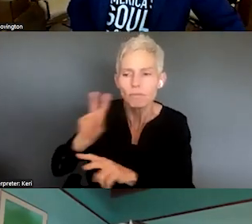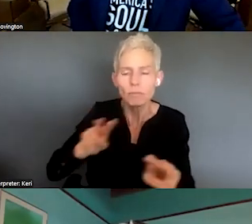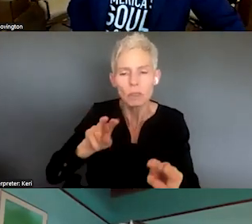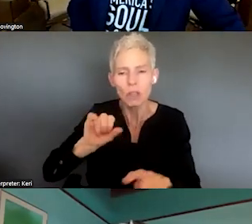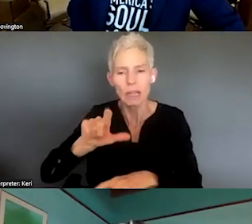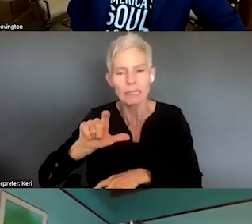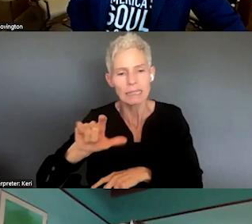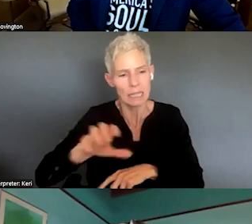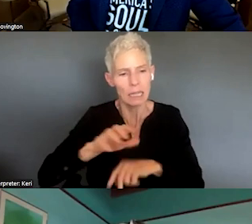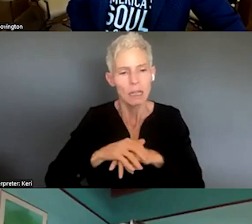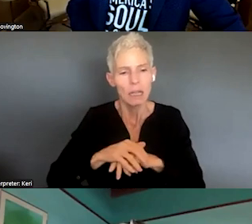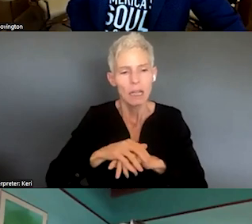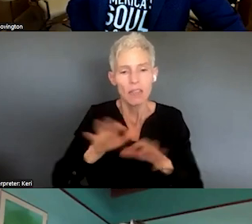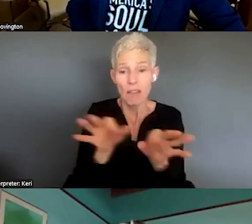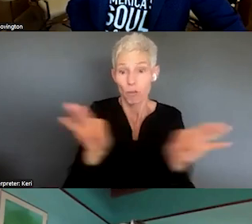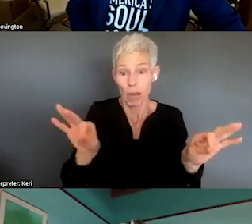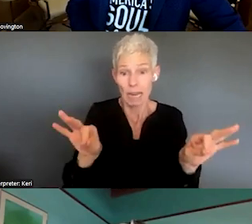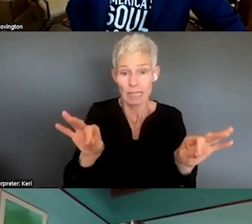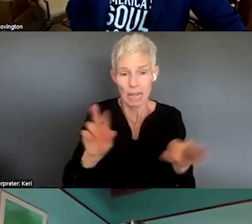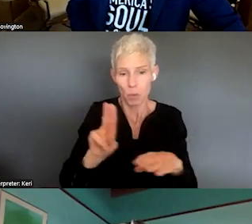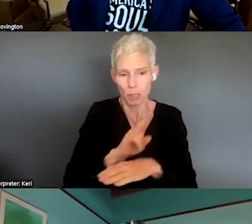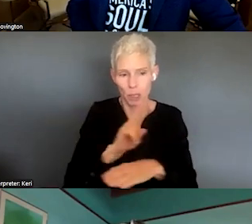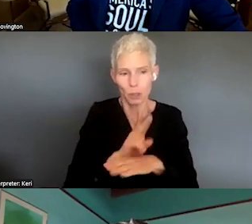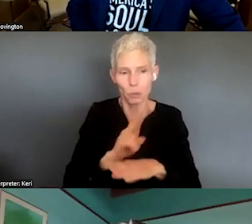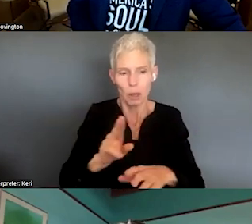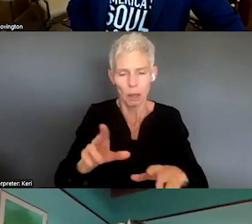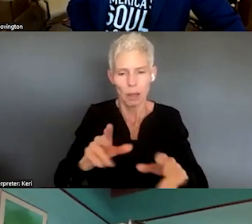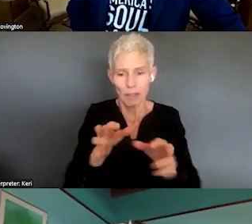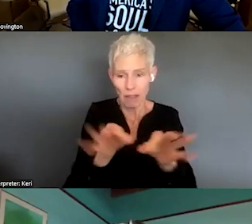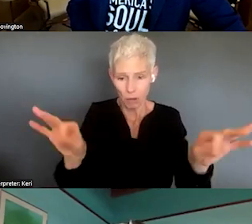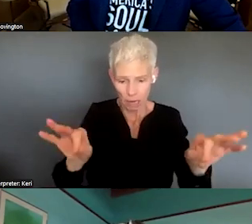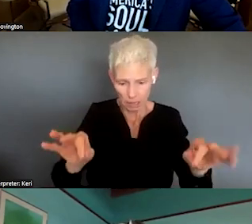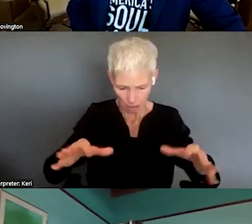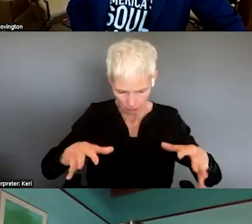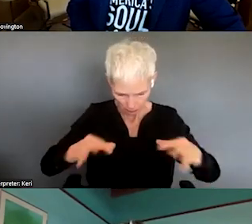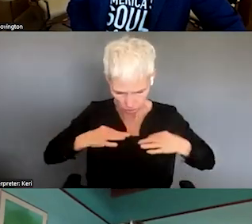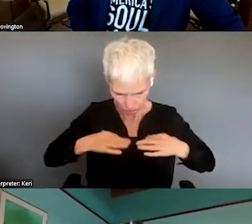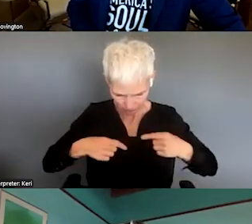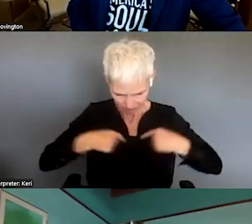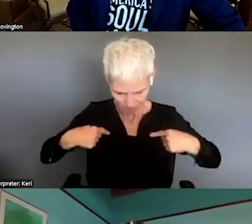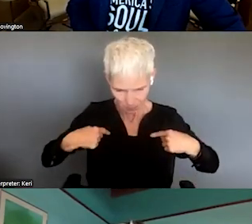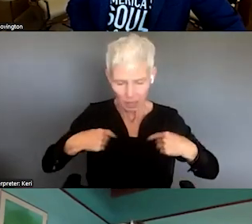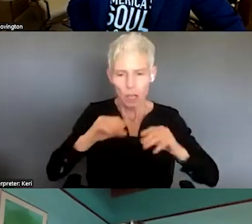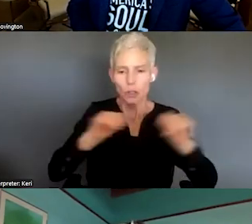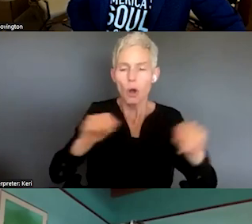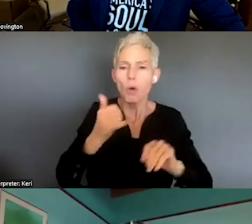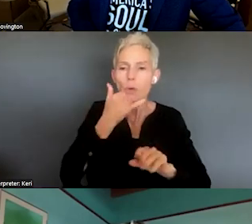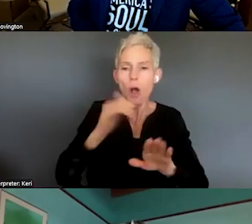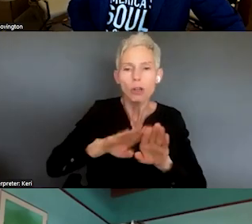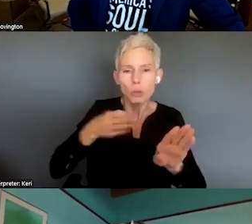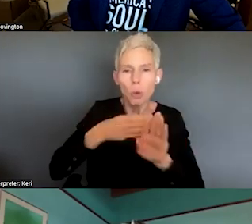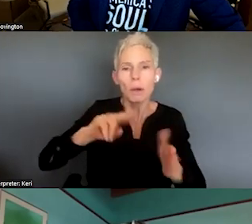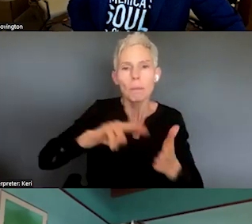phrase and we're going to put this on t-shirts. The no wrong door means the spirit of EMTALA. Love that, Margie. Thank